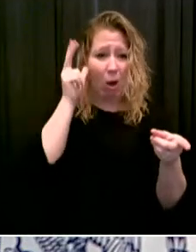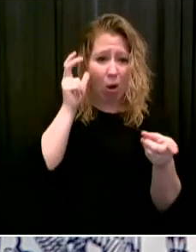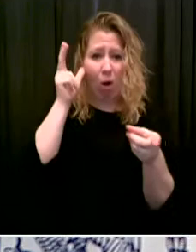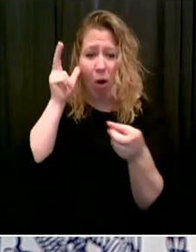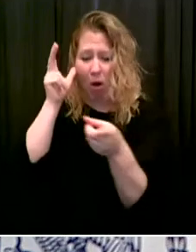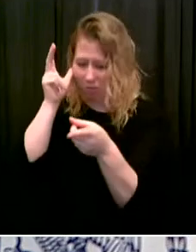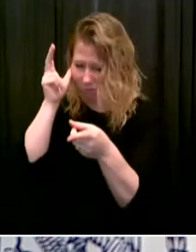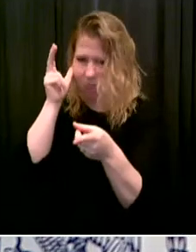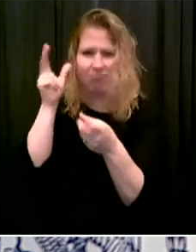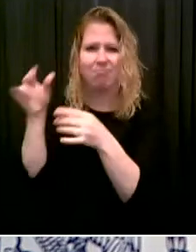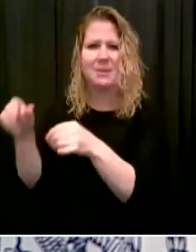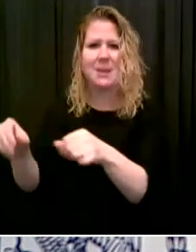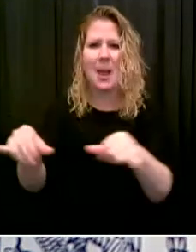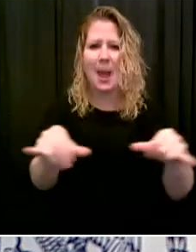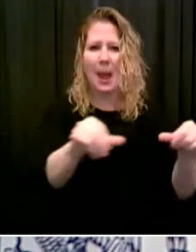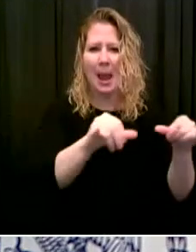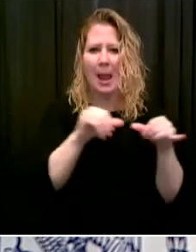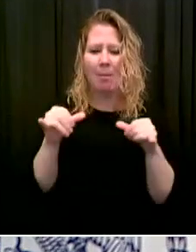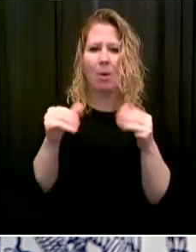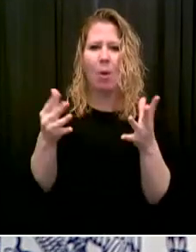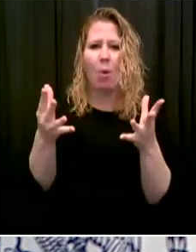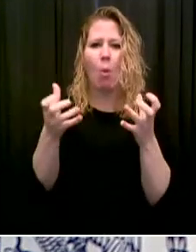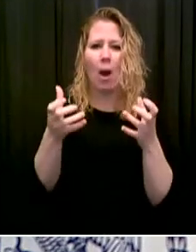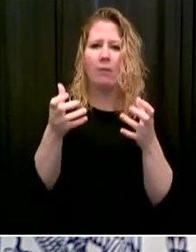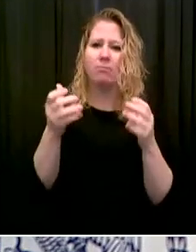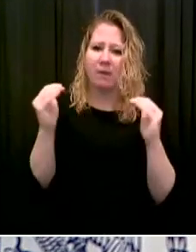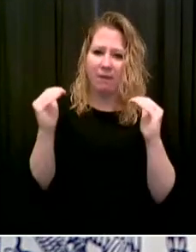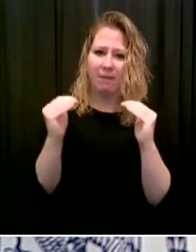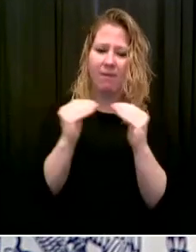respectful policing is what people want. Go ahead, Ravane.